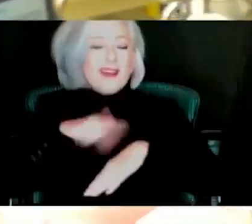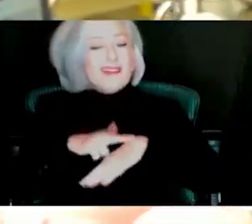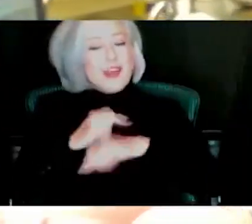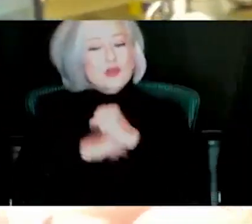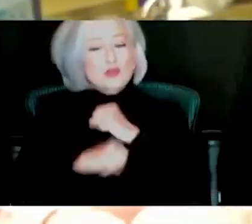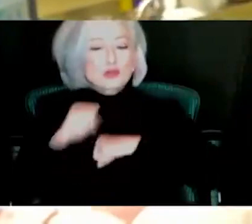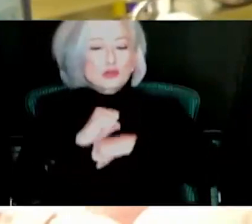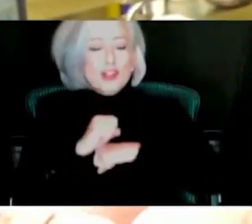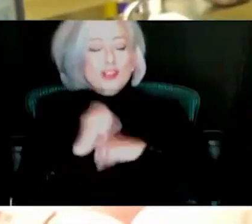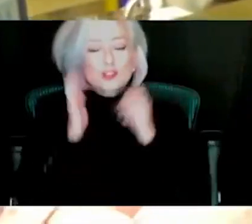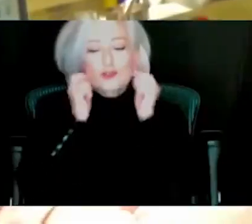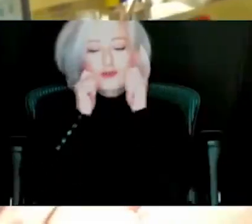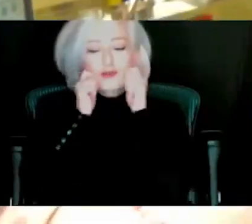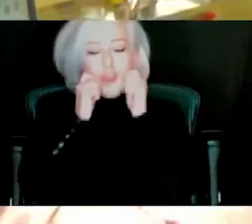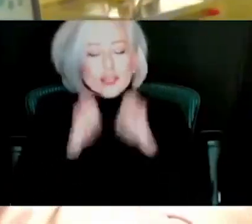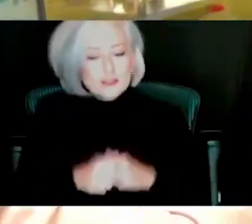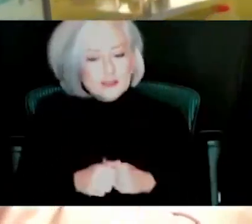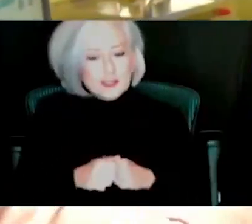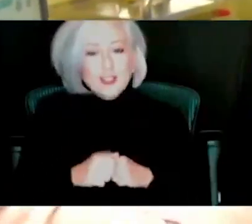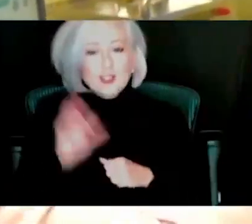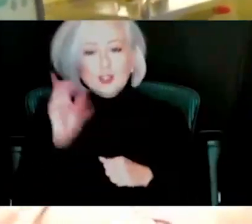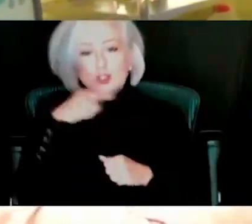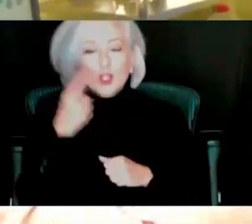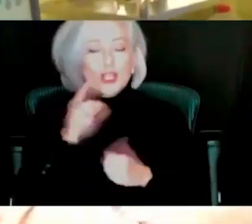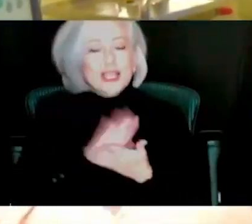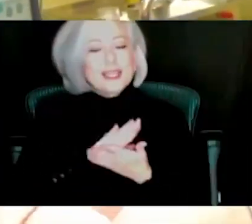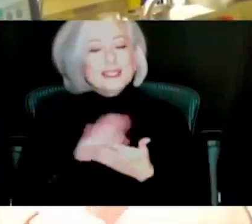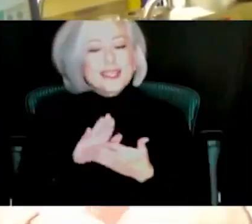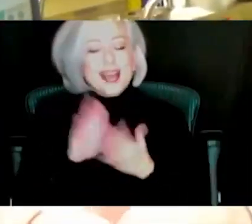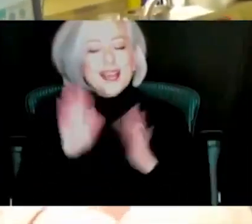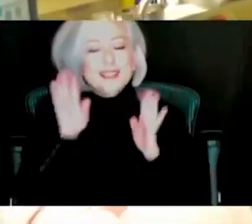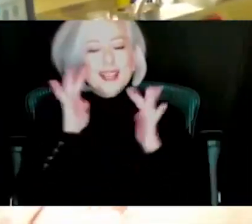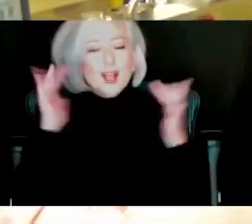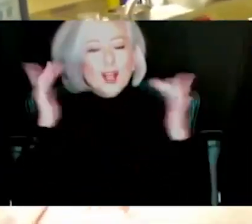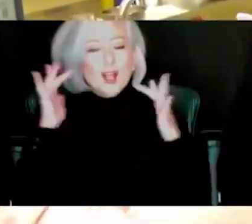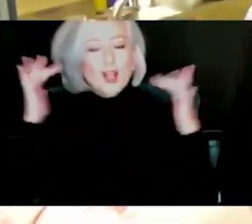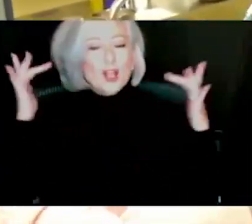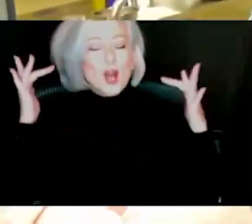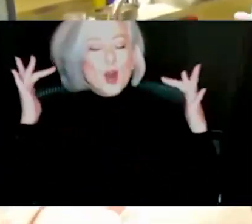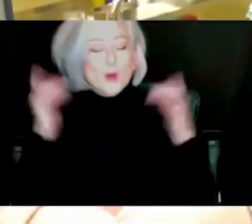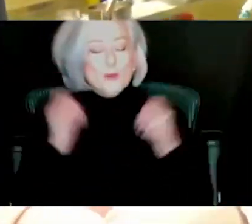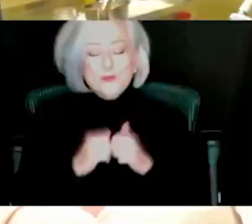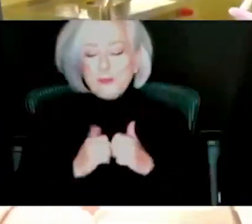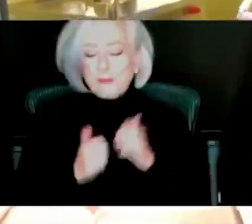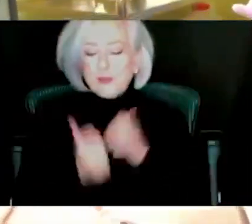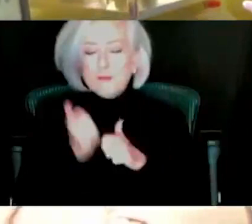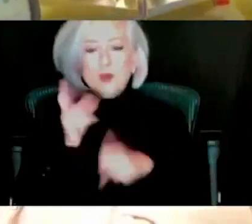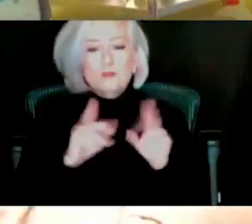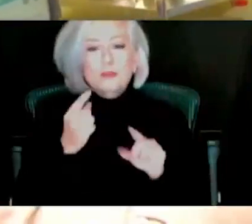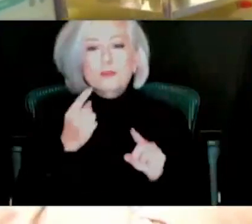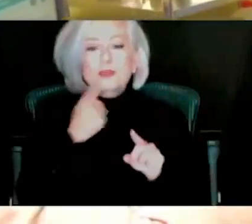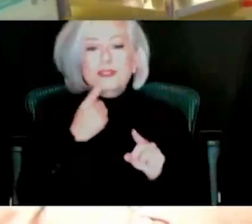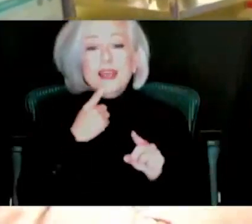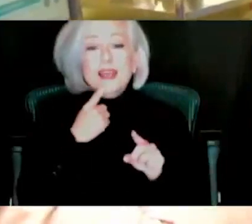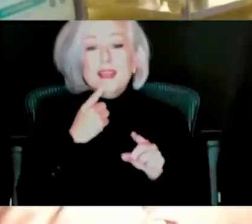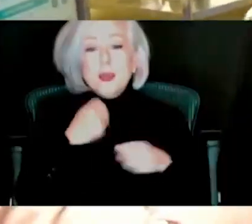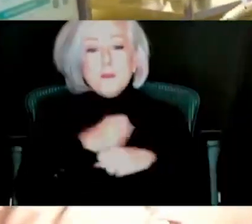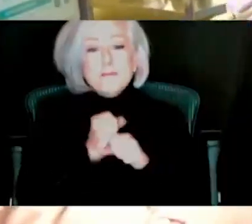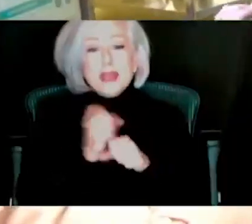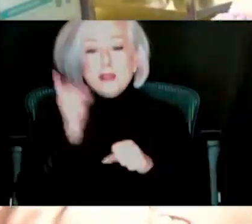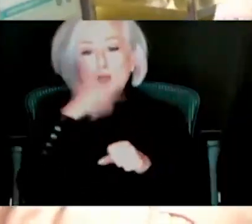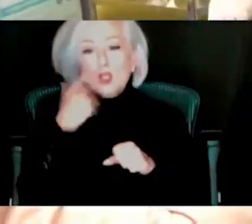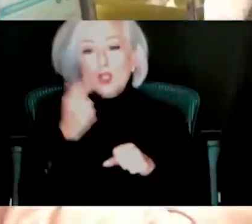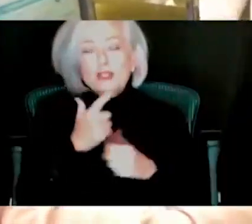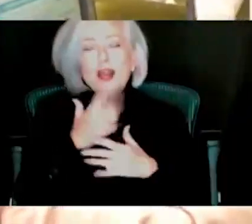to give you just a nice little glow. Most people say it makes them look like they're well rested, but nobody